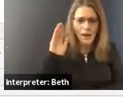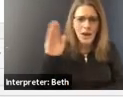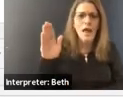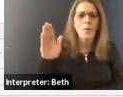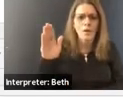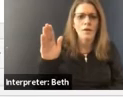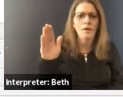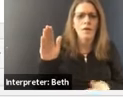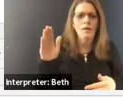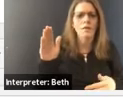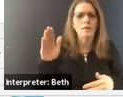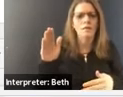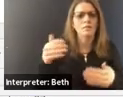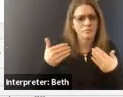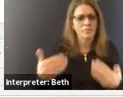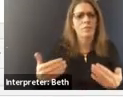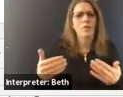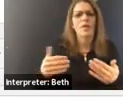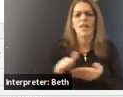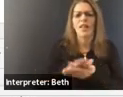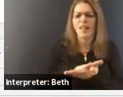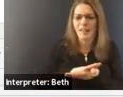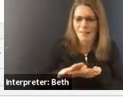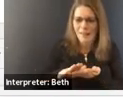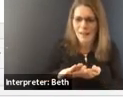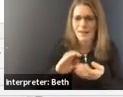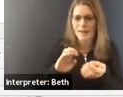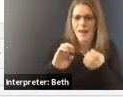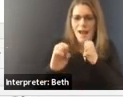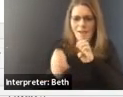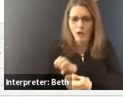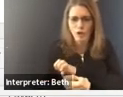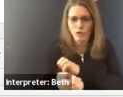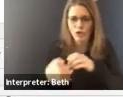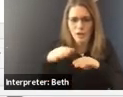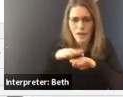layers. And as if I turn those black layers on,